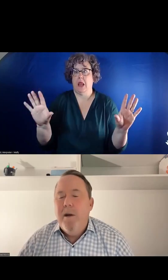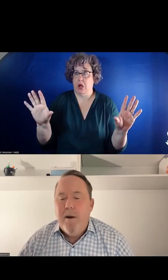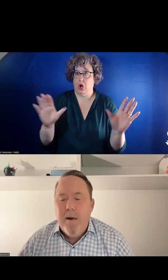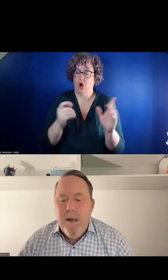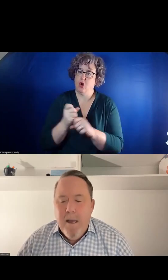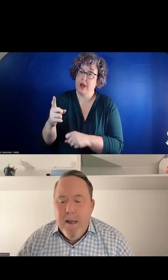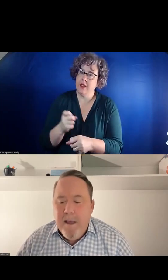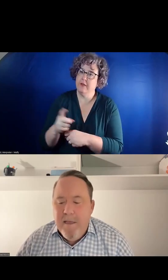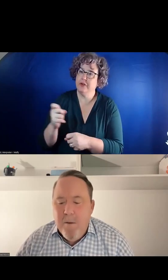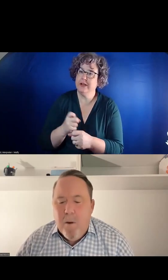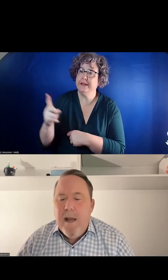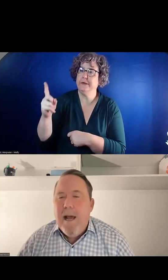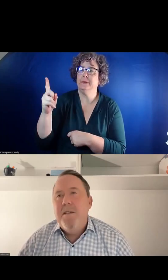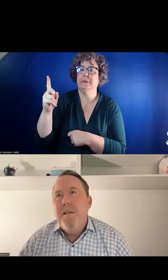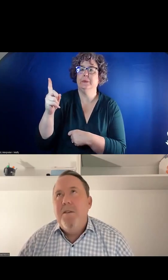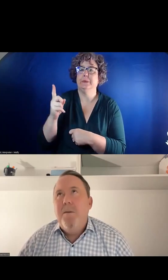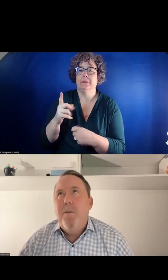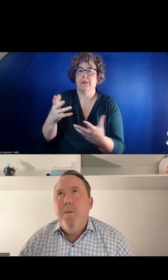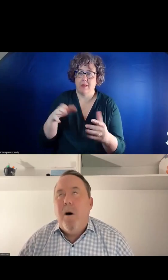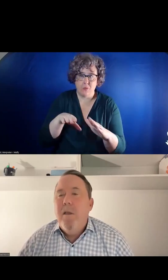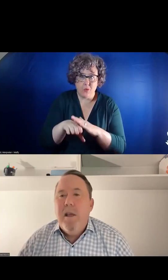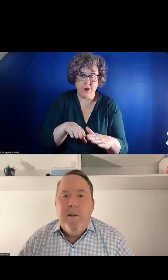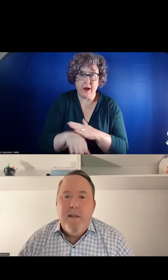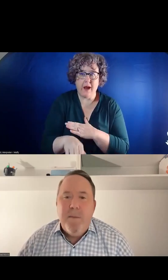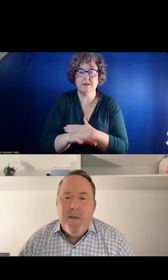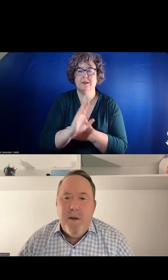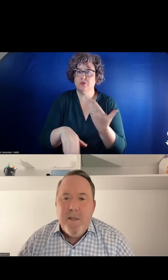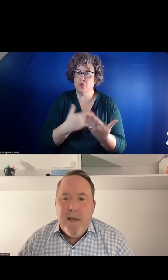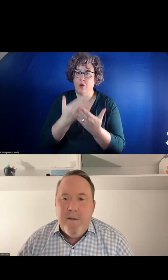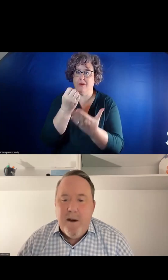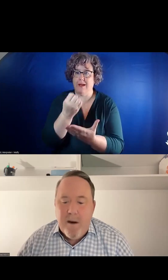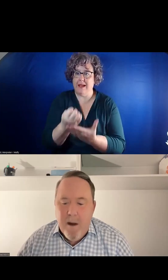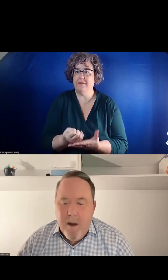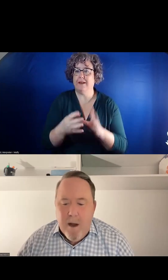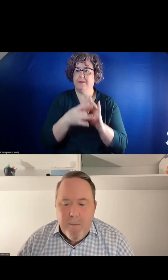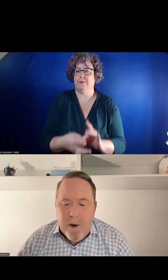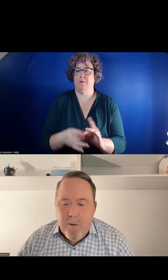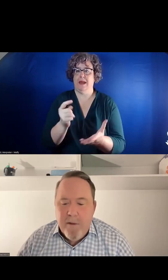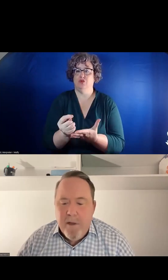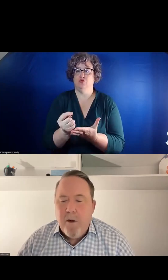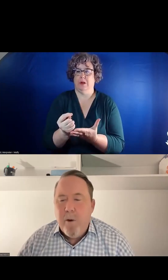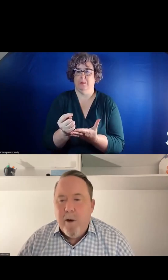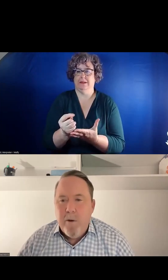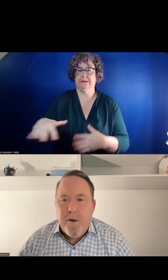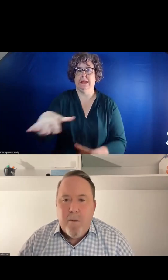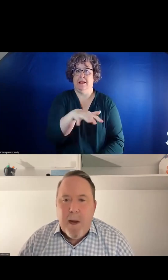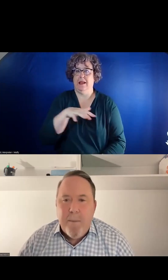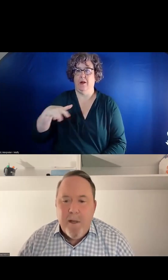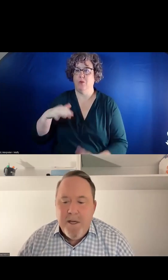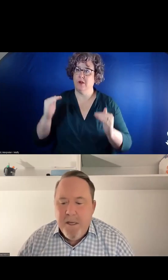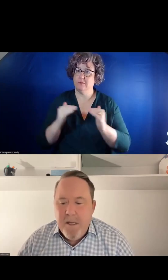after year, that they want access to all the evidence-based treatments out there on par with the quote unquote